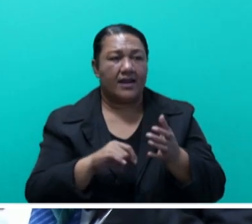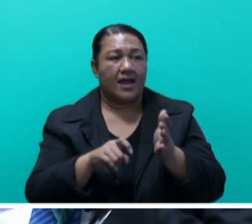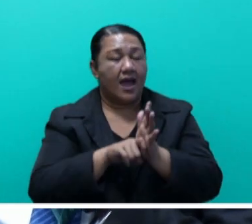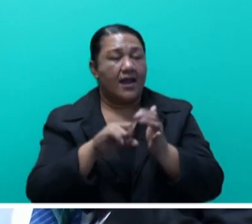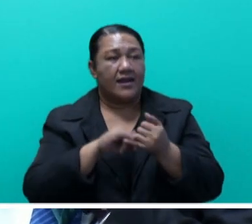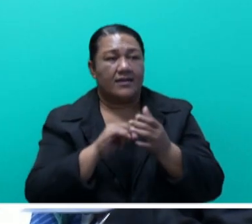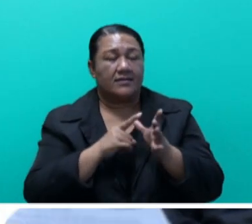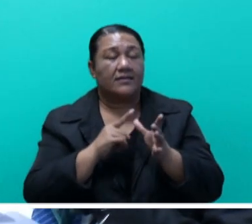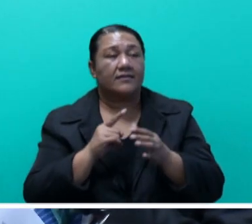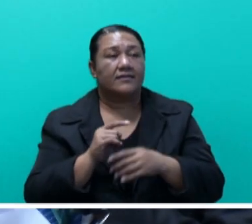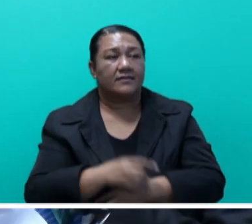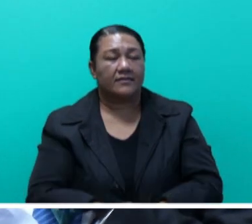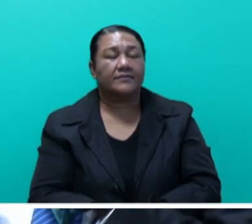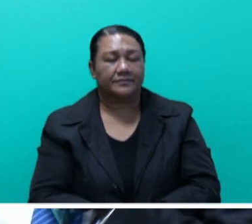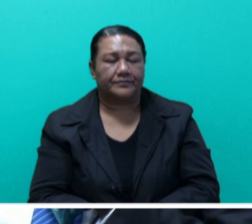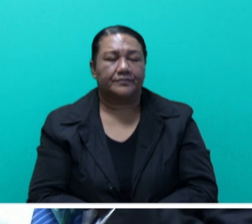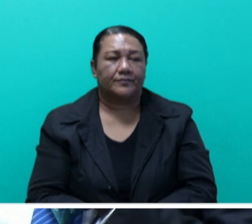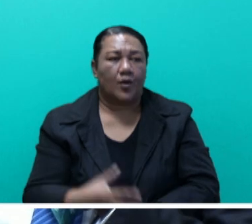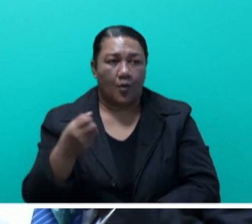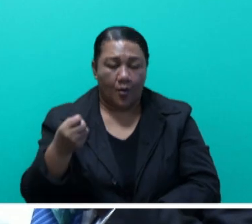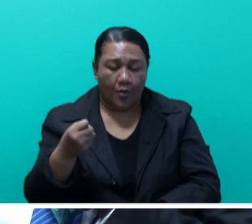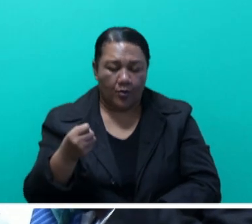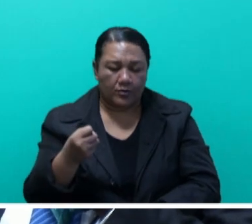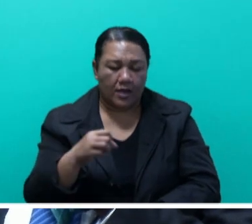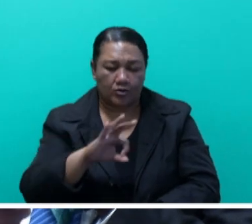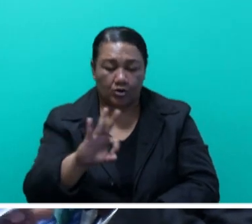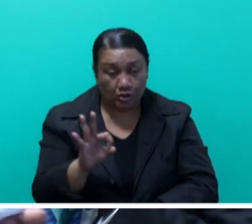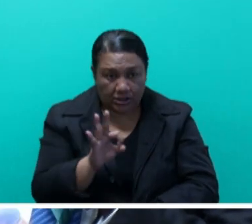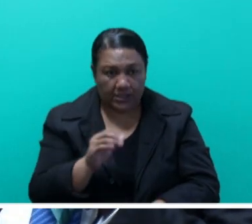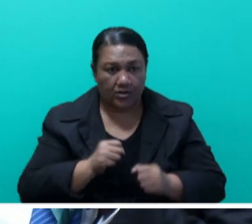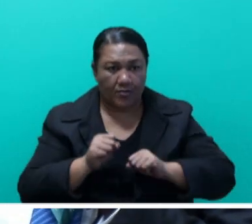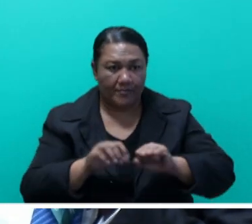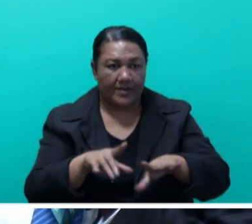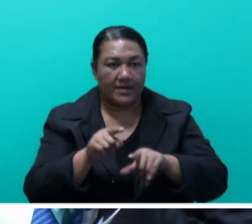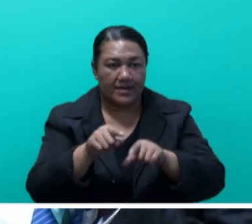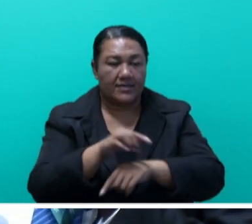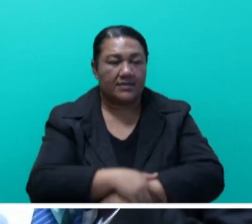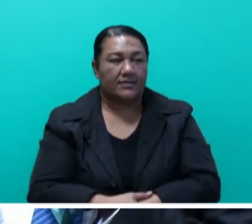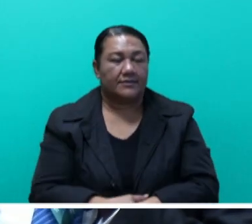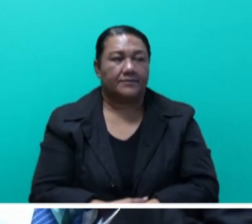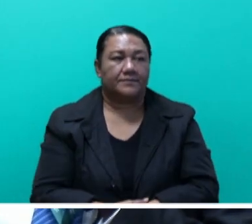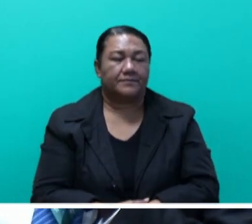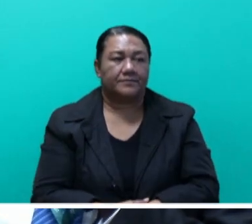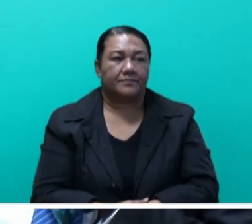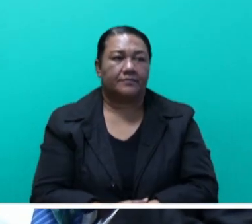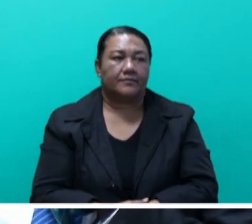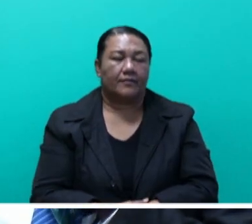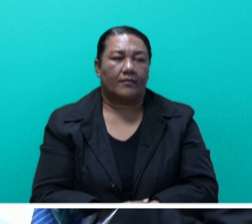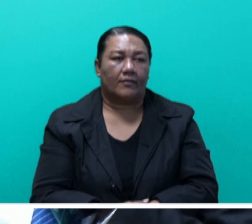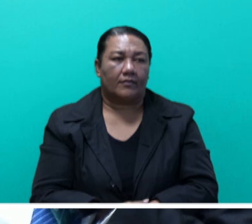yet completed the conversion. I'd like to reassure the honourable members that the LTA